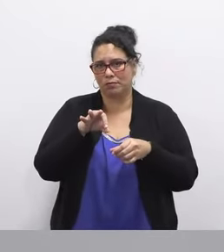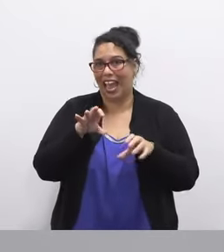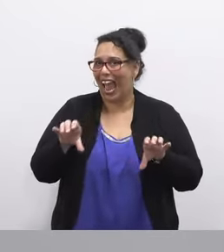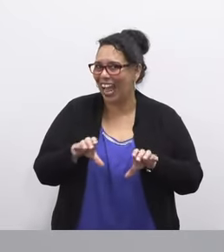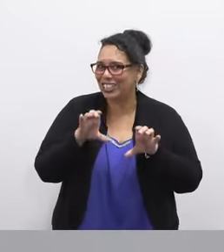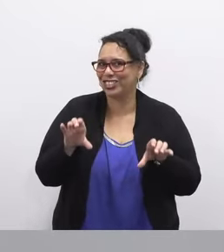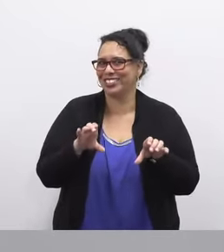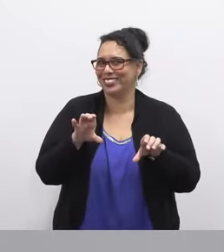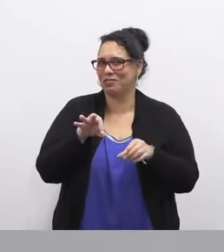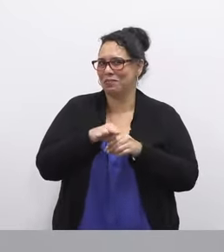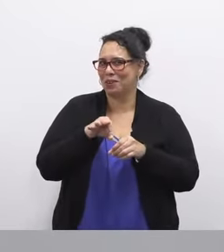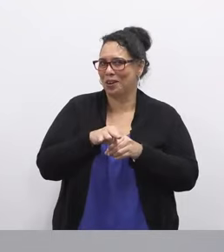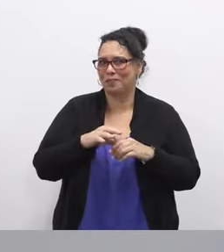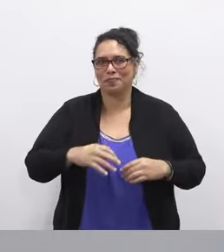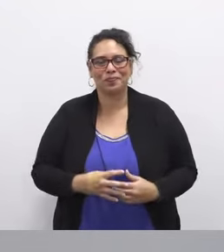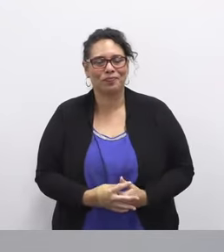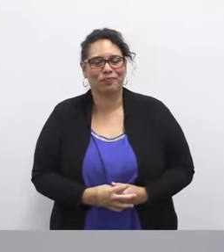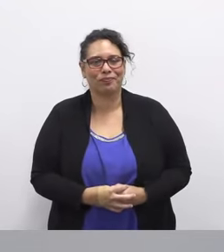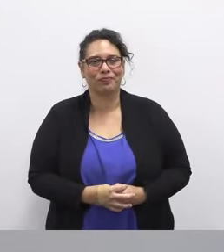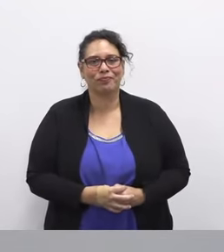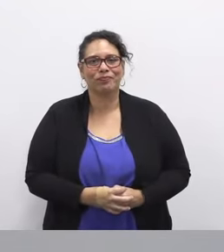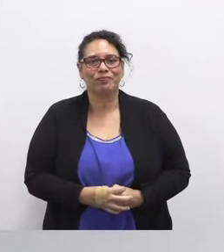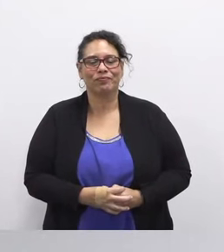actions were taken.